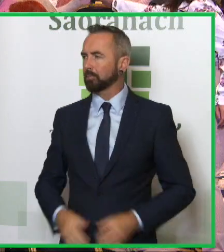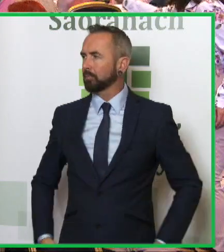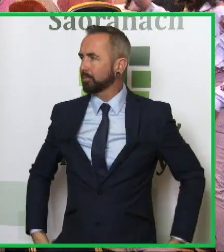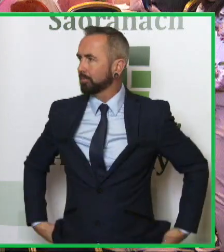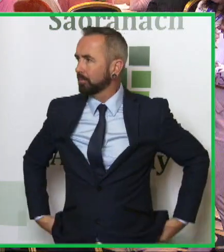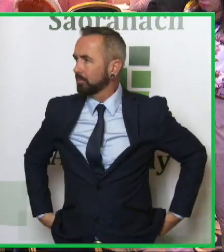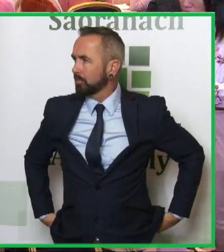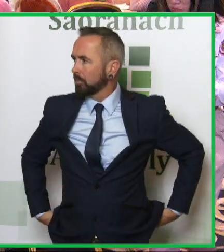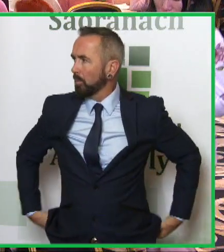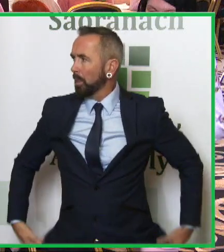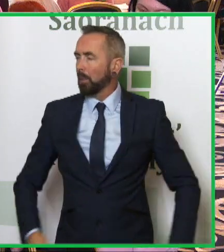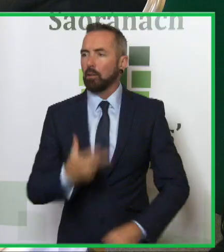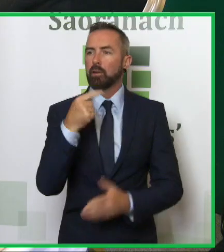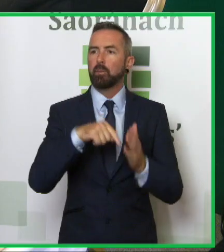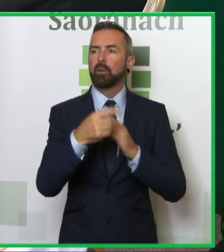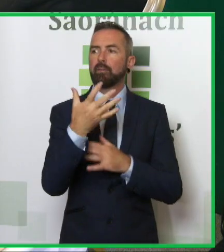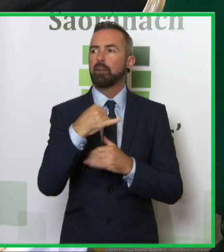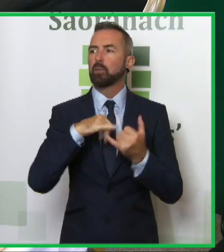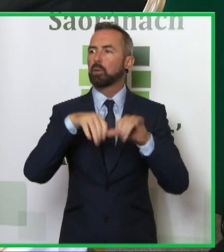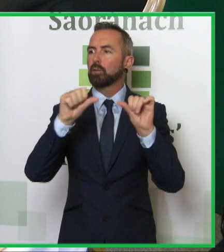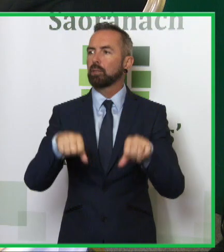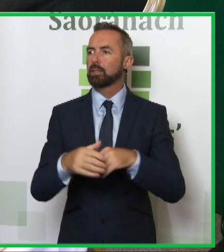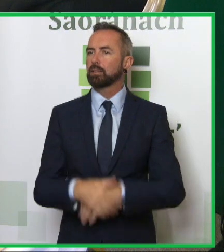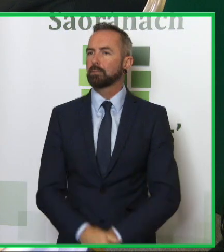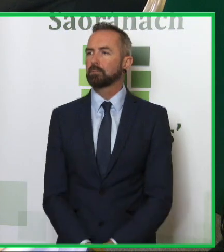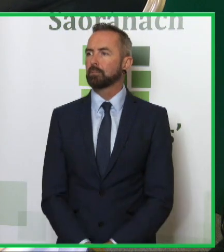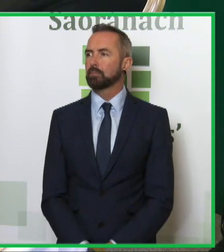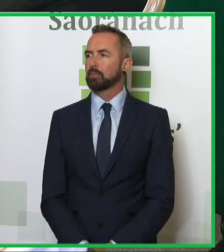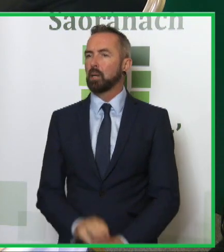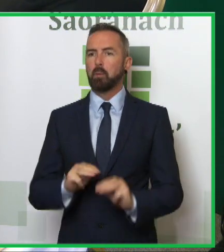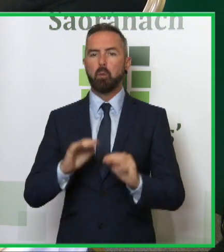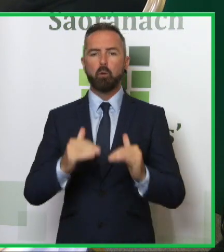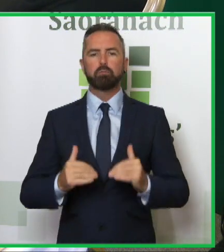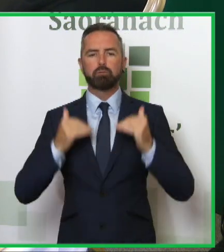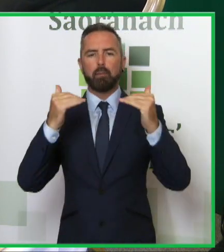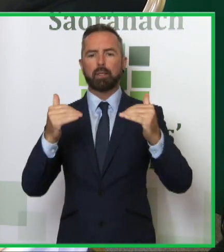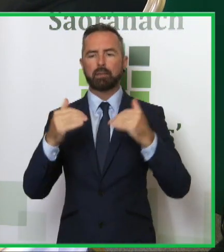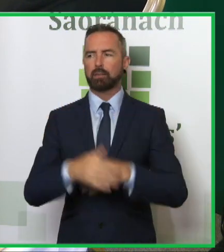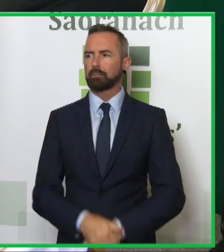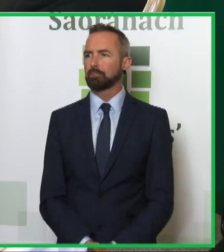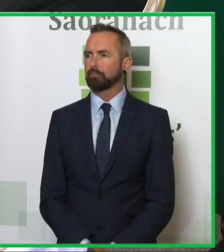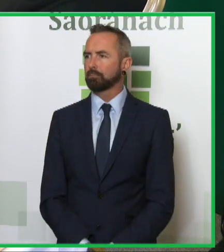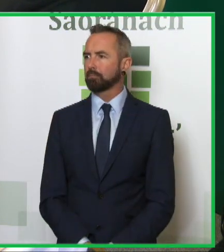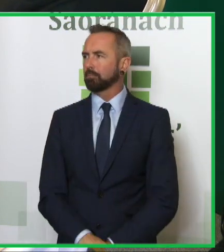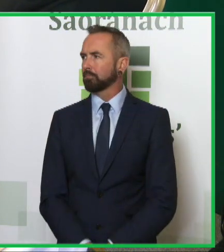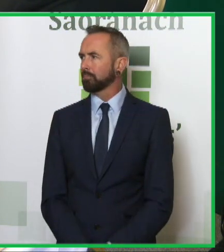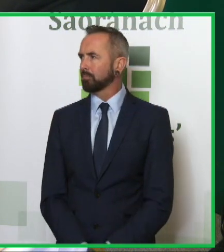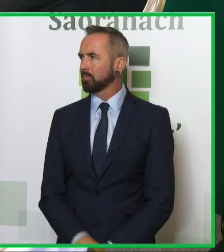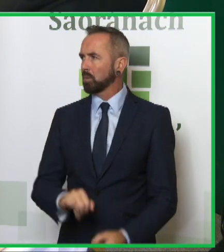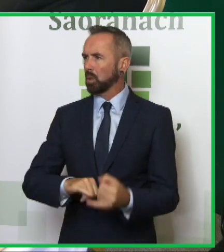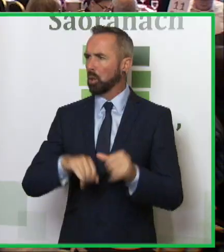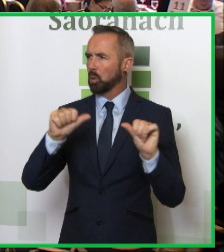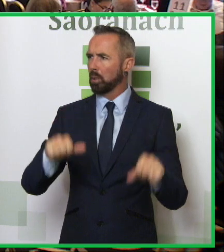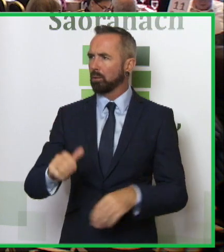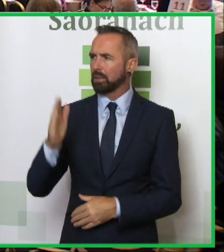all, 3.5, there's a view that it needs to become more prominent and pulled up to the top of these set of recommendations. Just a quick show of